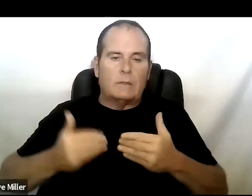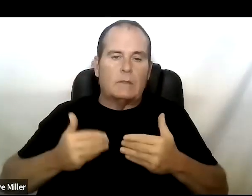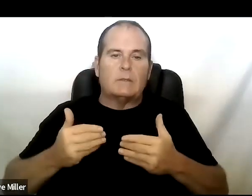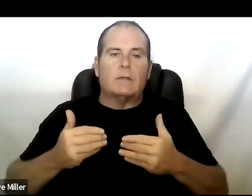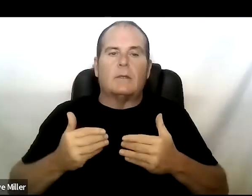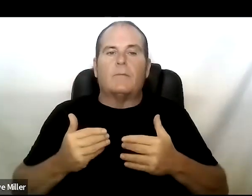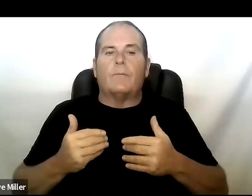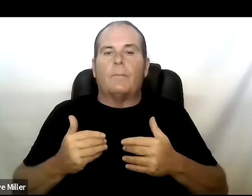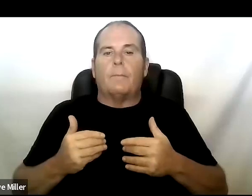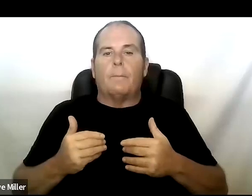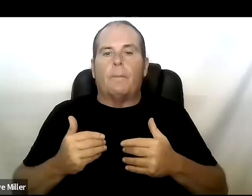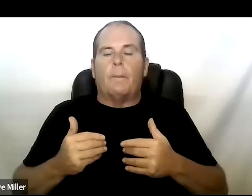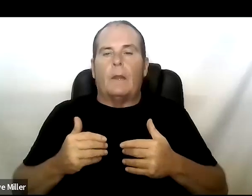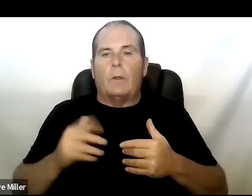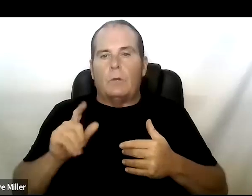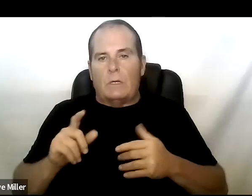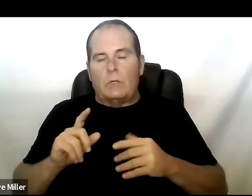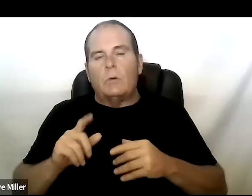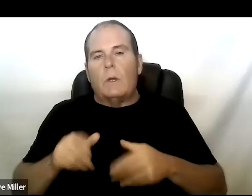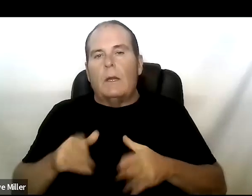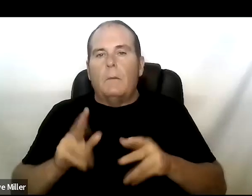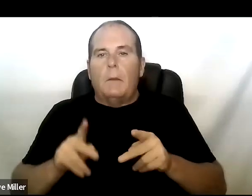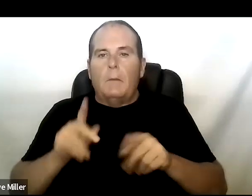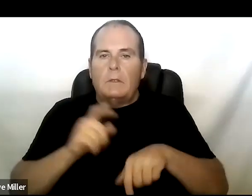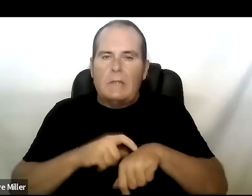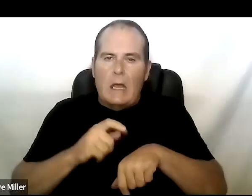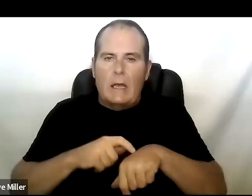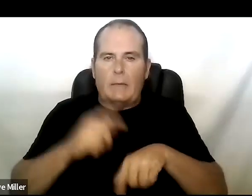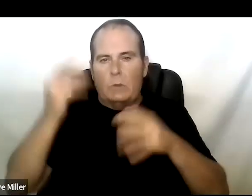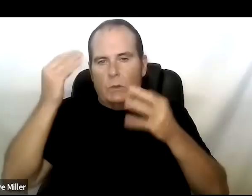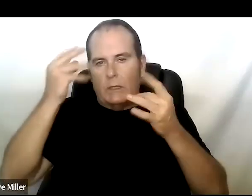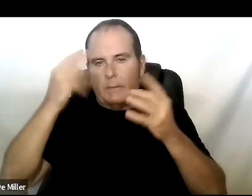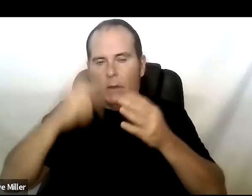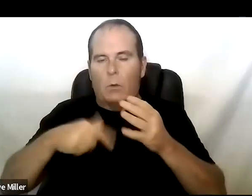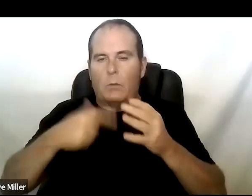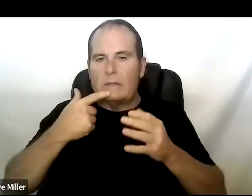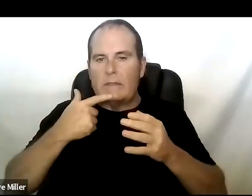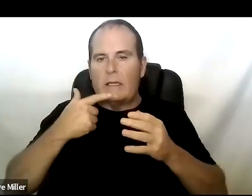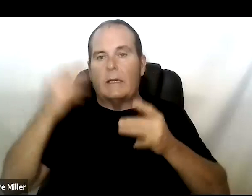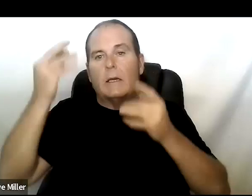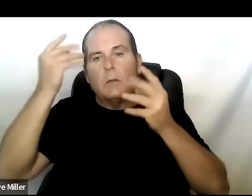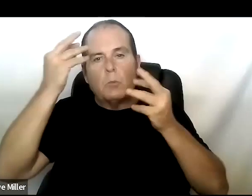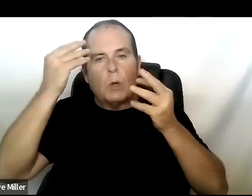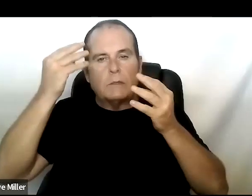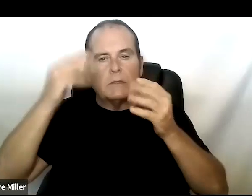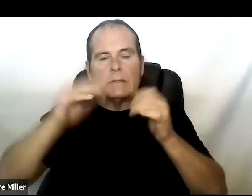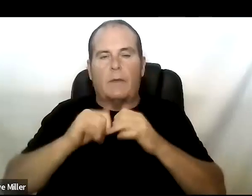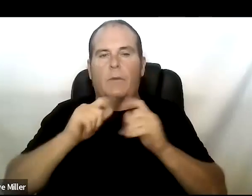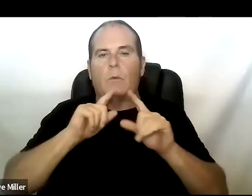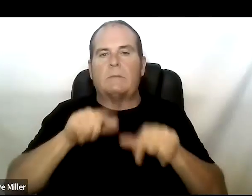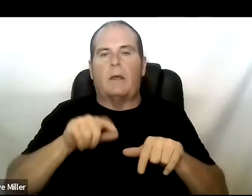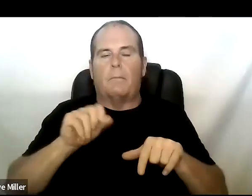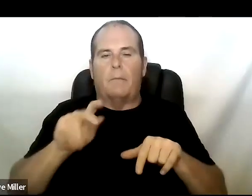to be allowed time to process what's being said and then process how they're going to reply and what they're going to